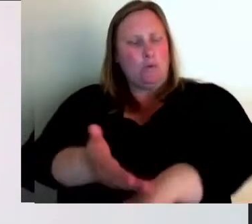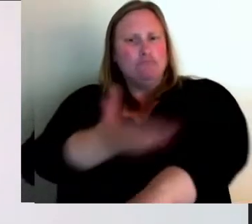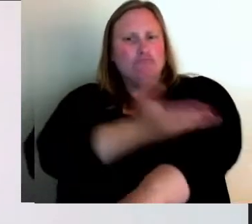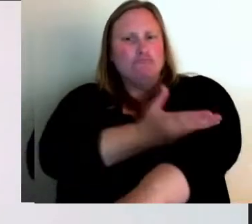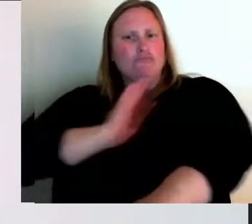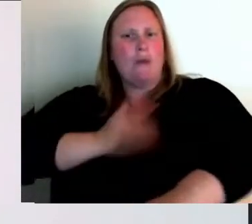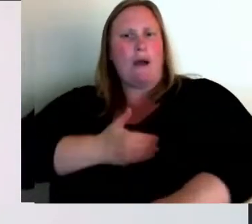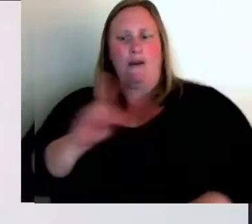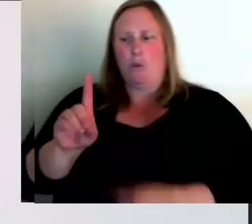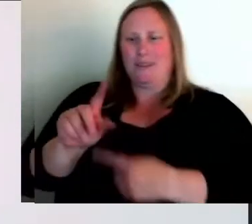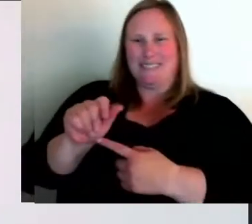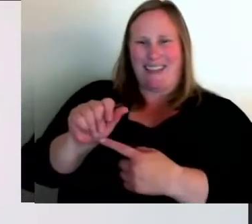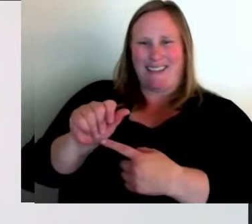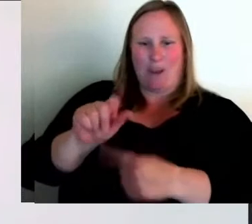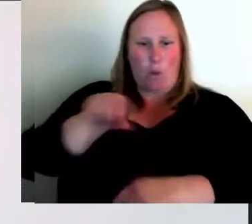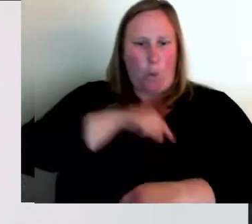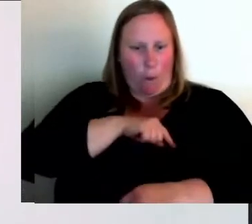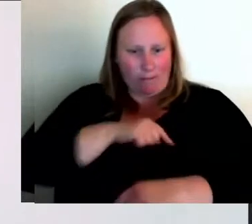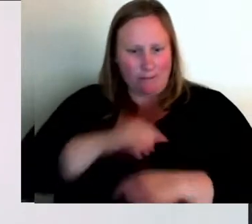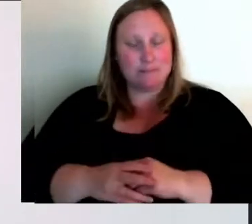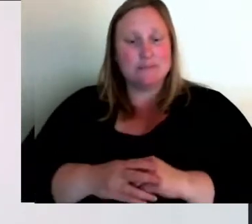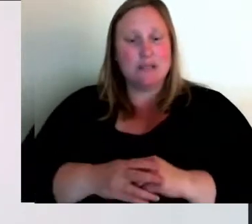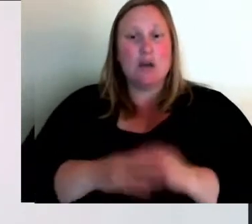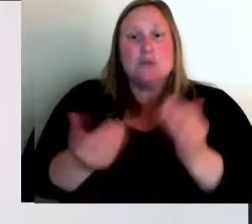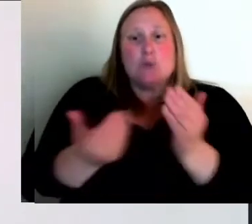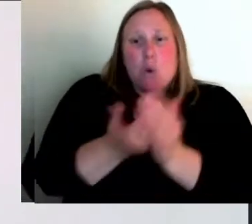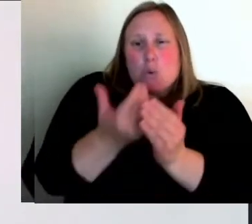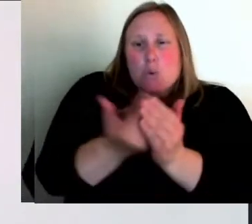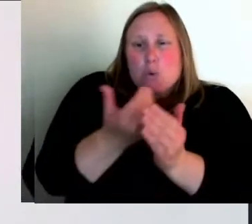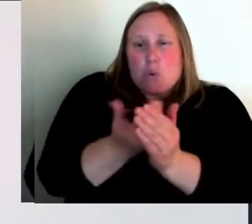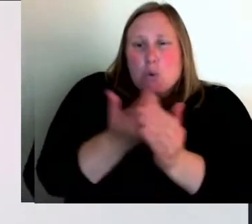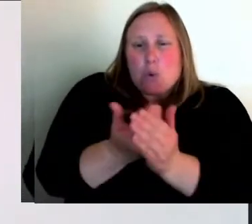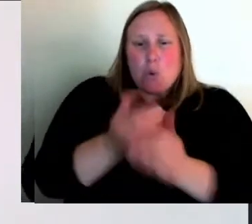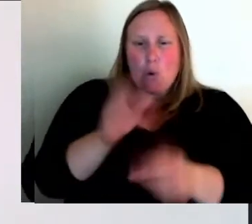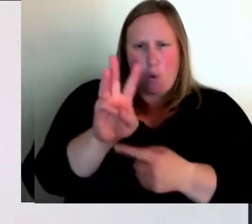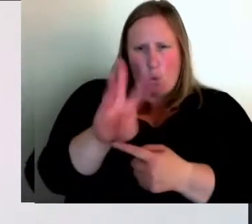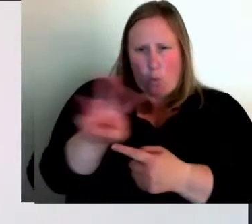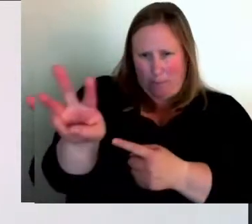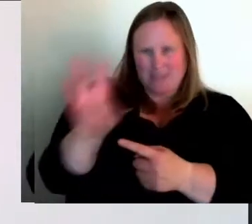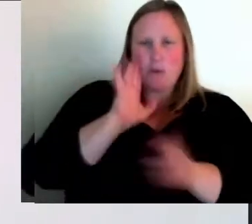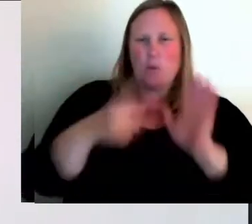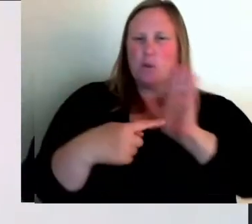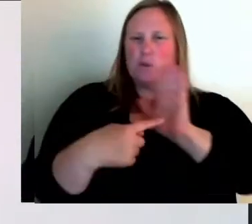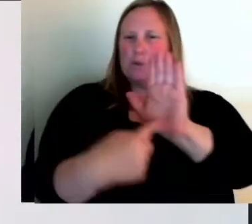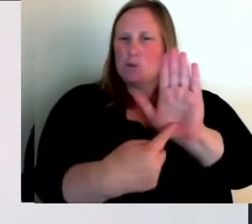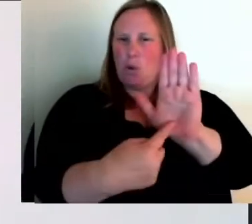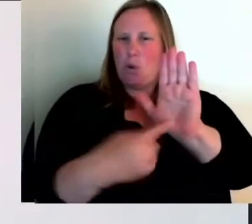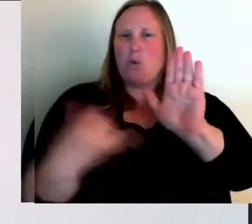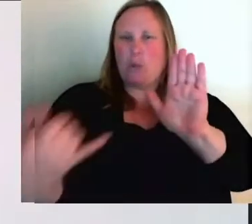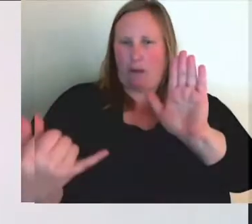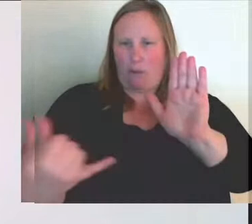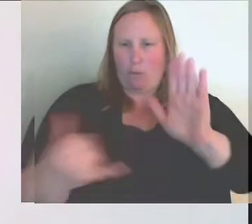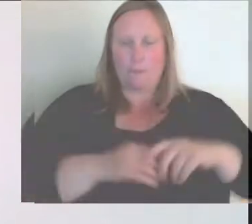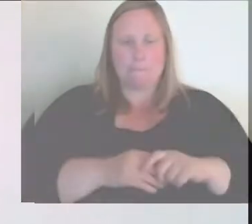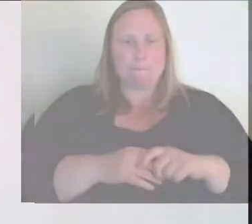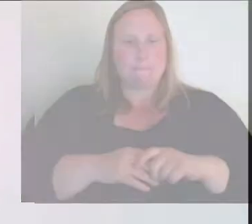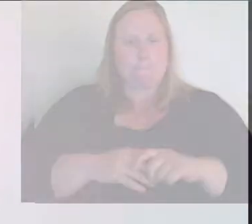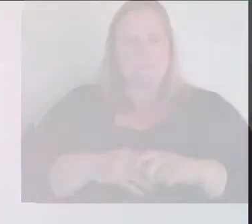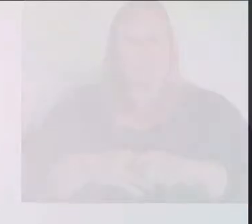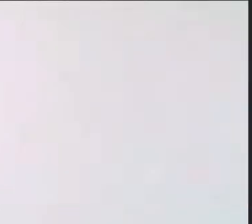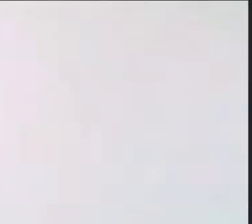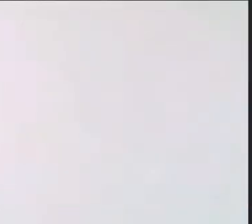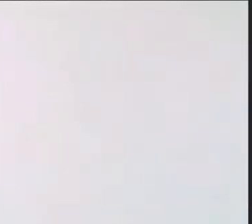And now I'm going to do a short walkthrough of our new summary statistics dashboard for you to highlight some of the new features.